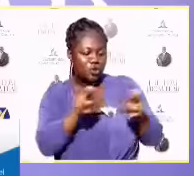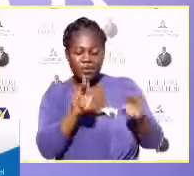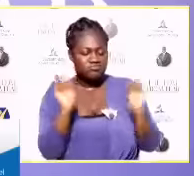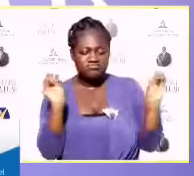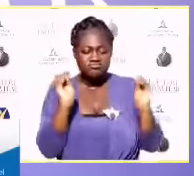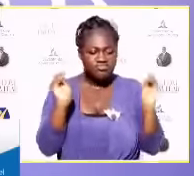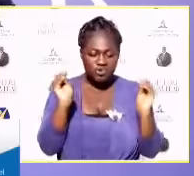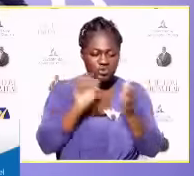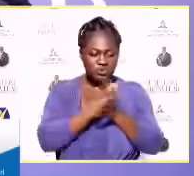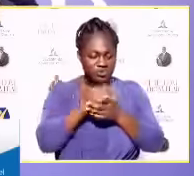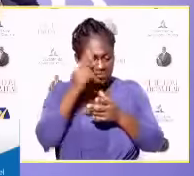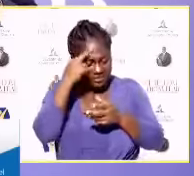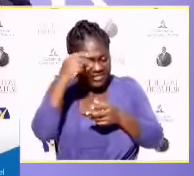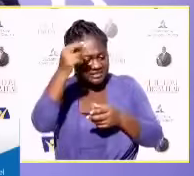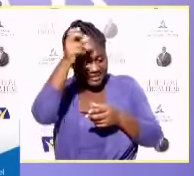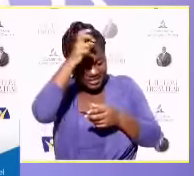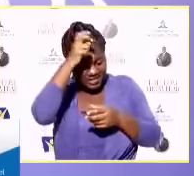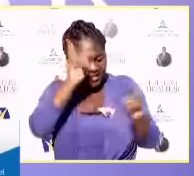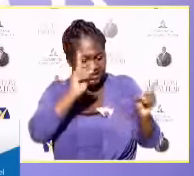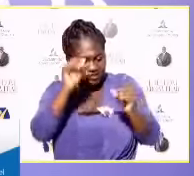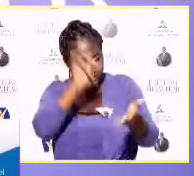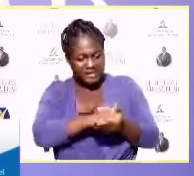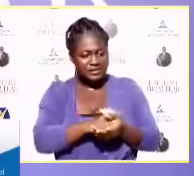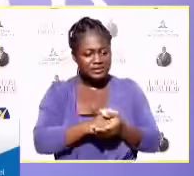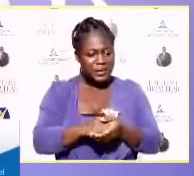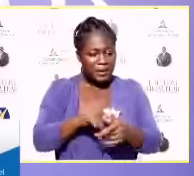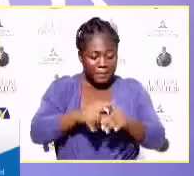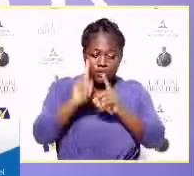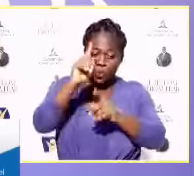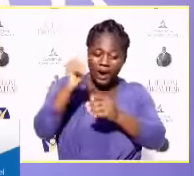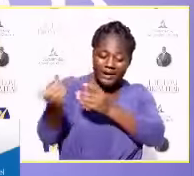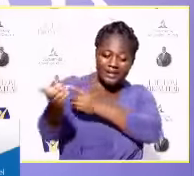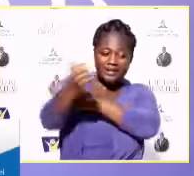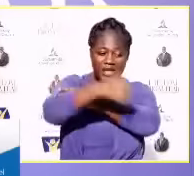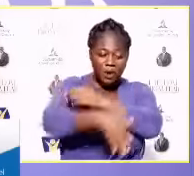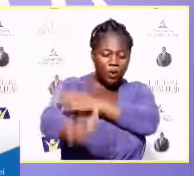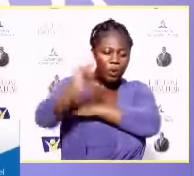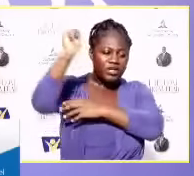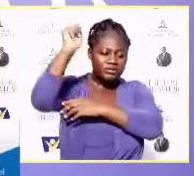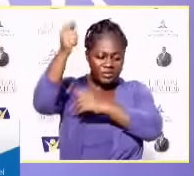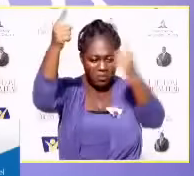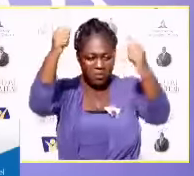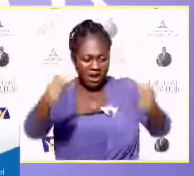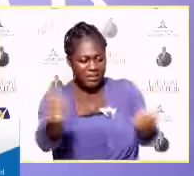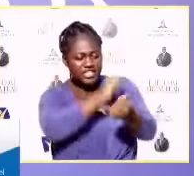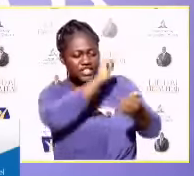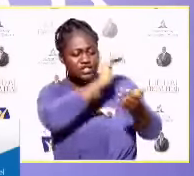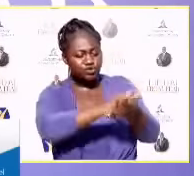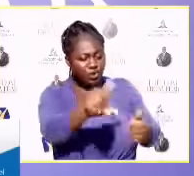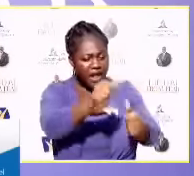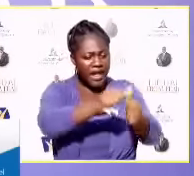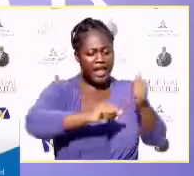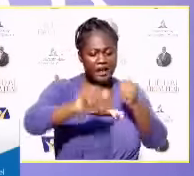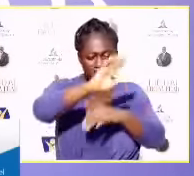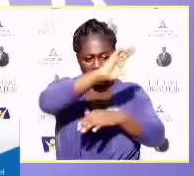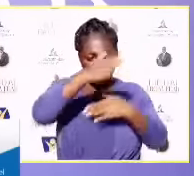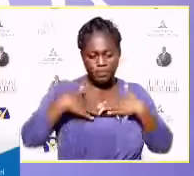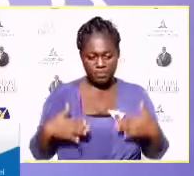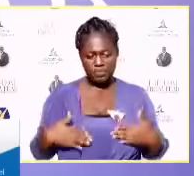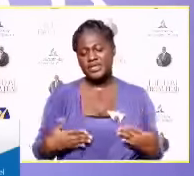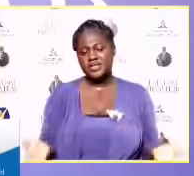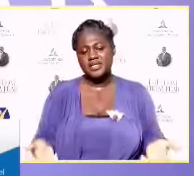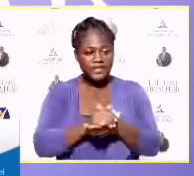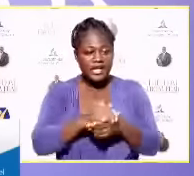that one day God will eventually destroy everybody along with Satan.